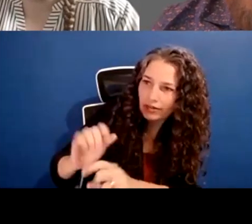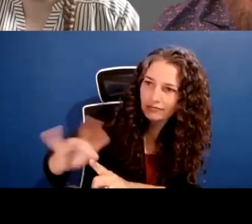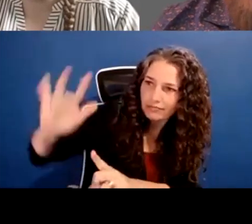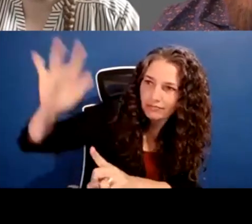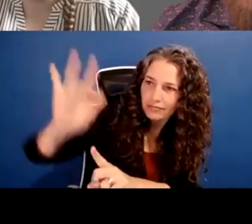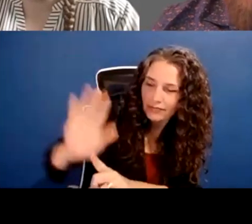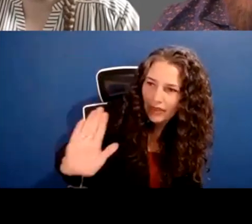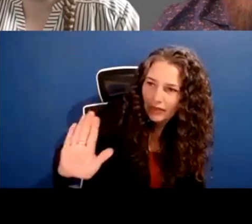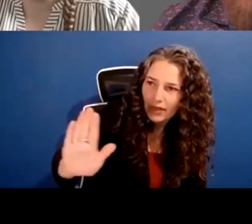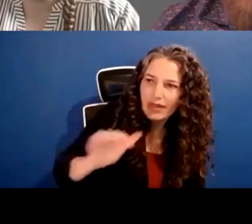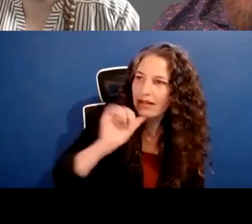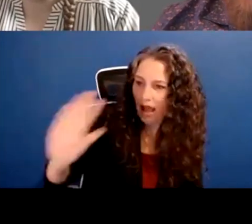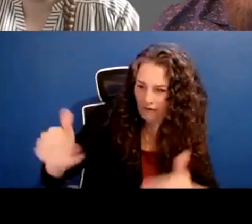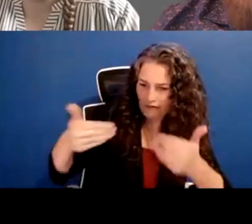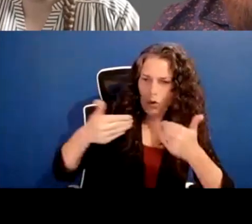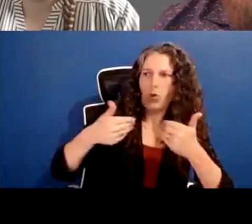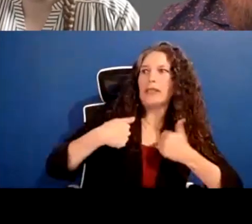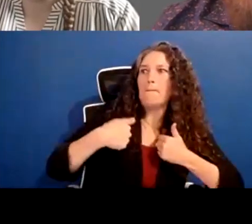highlighting and